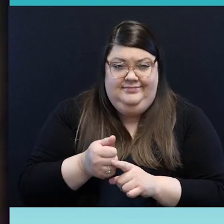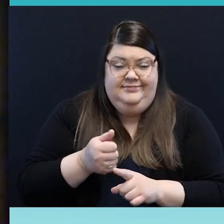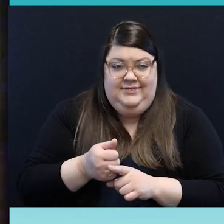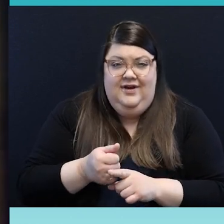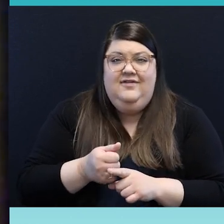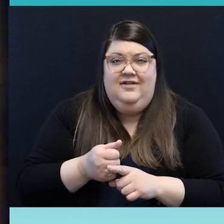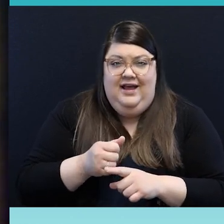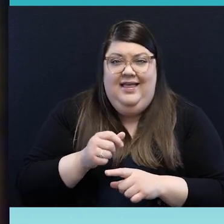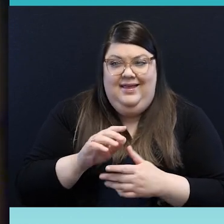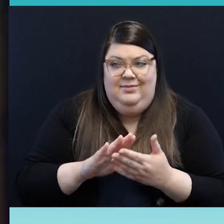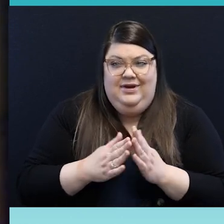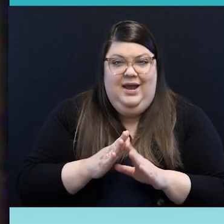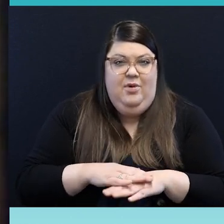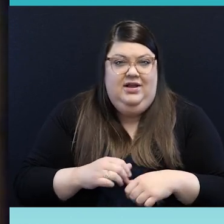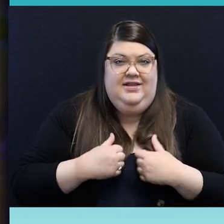family was